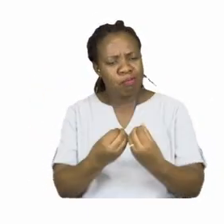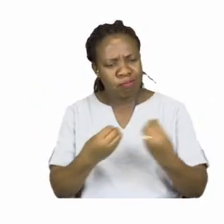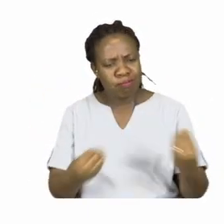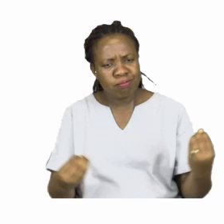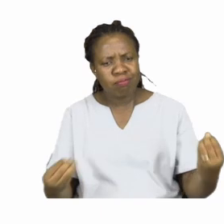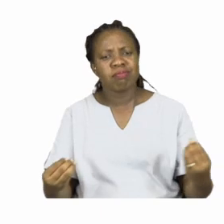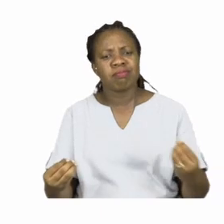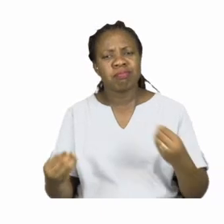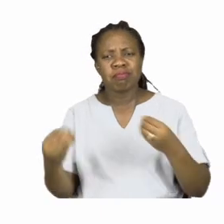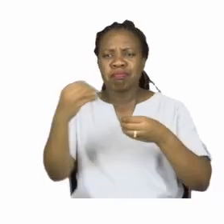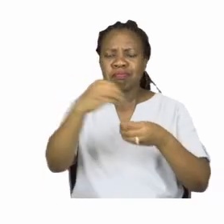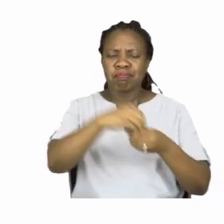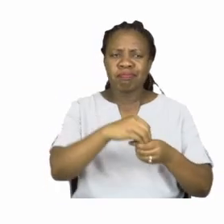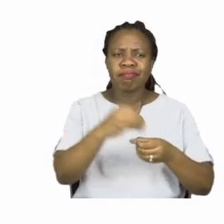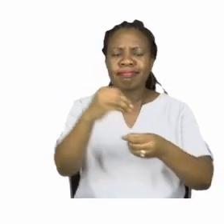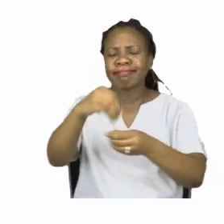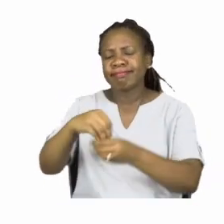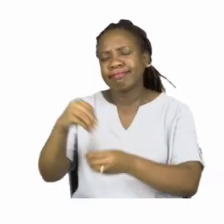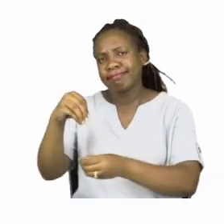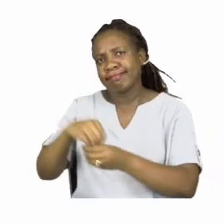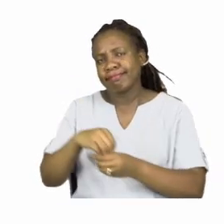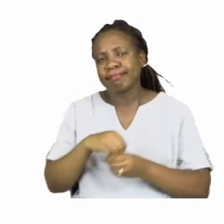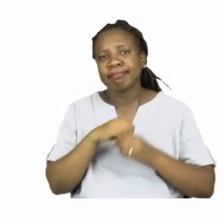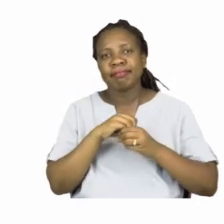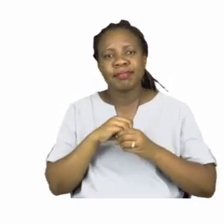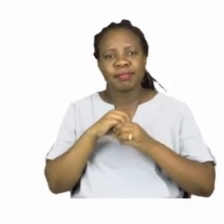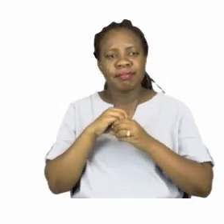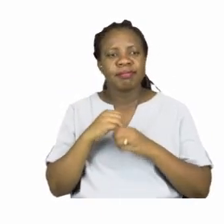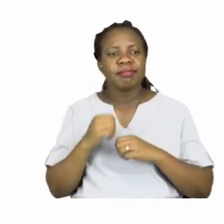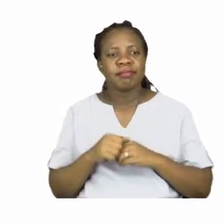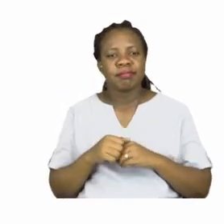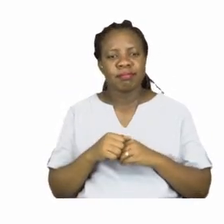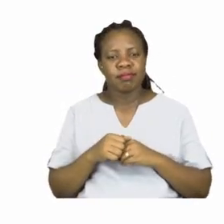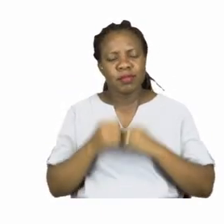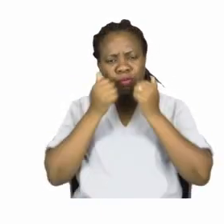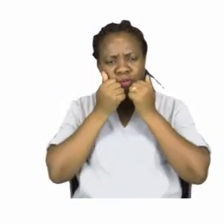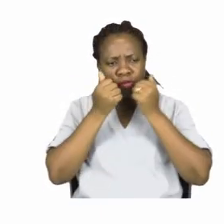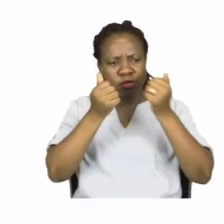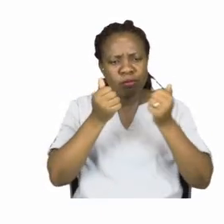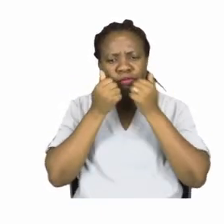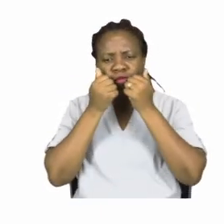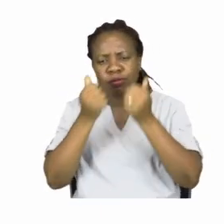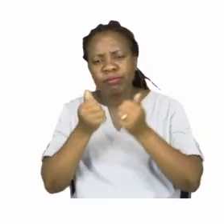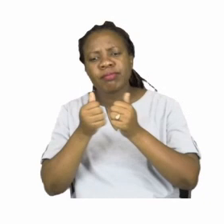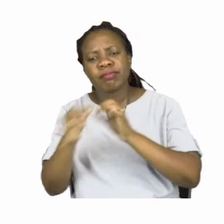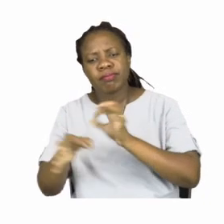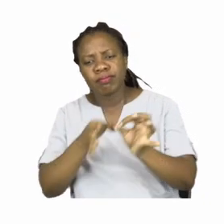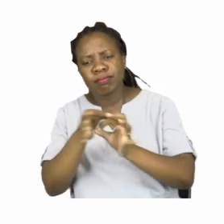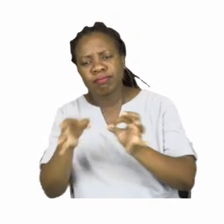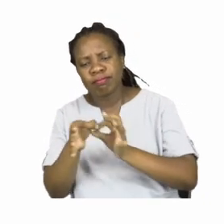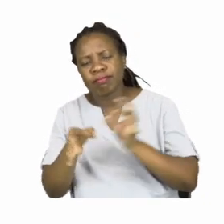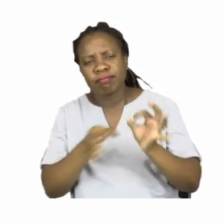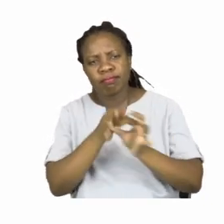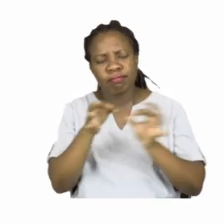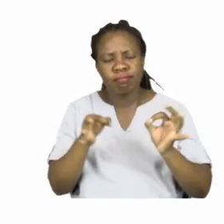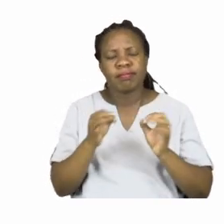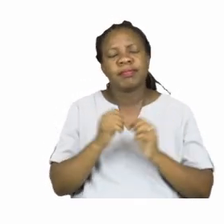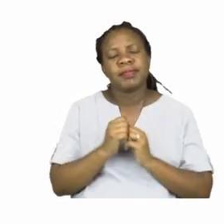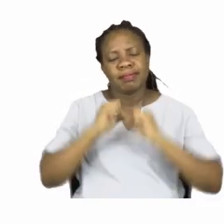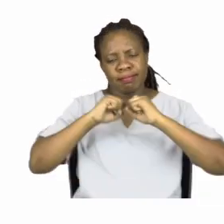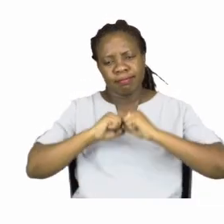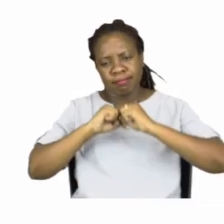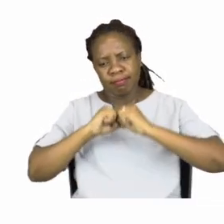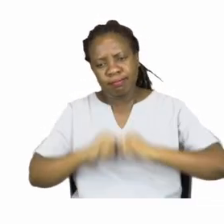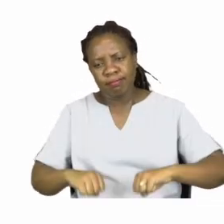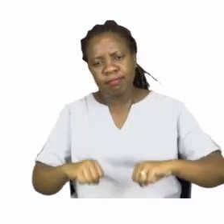campaign. He rewarded them with presents and decided to do a clean-up